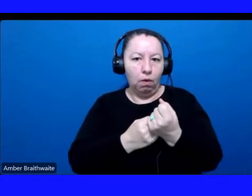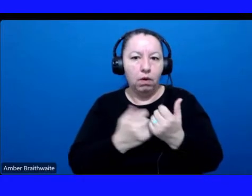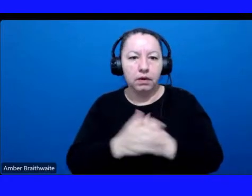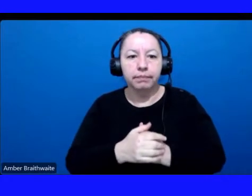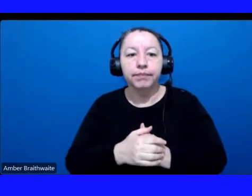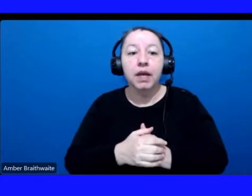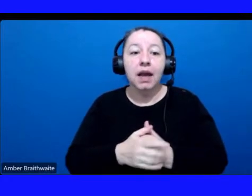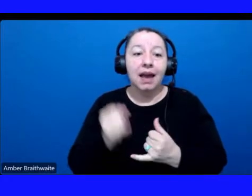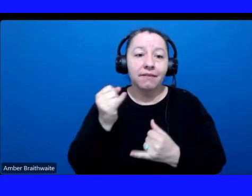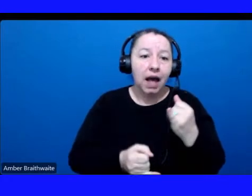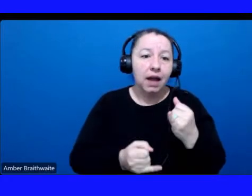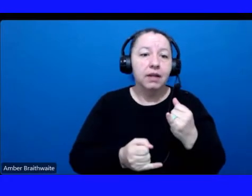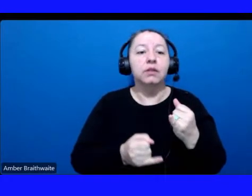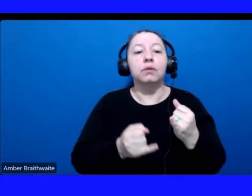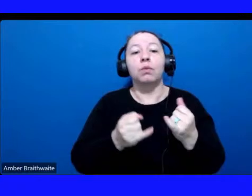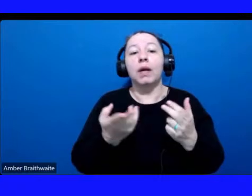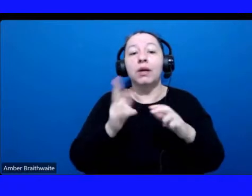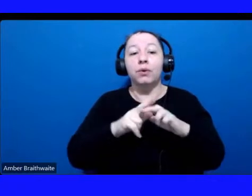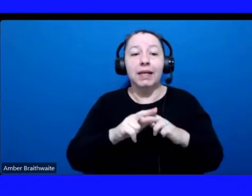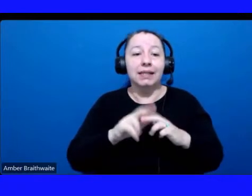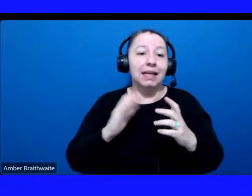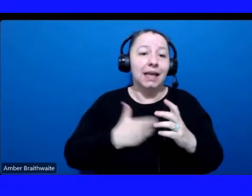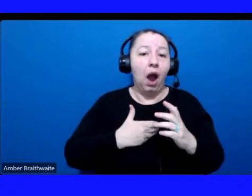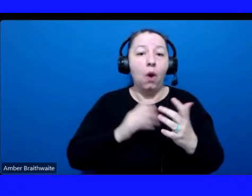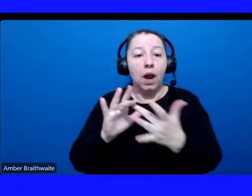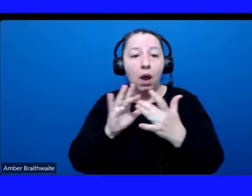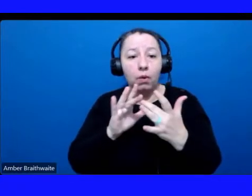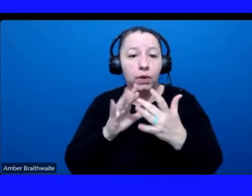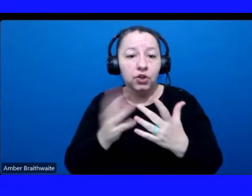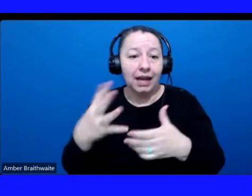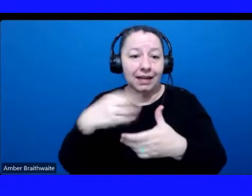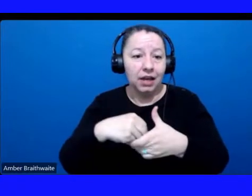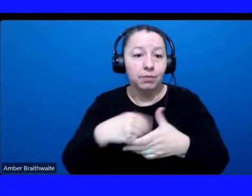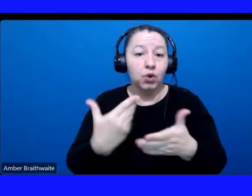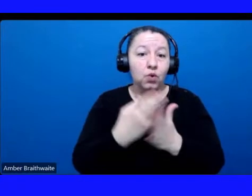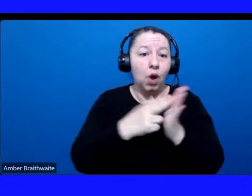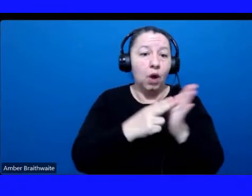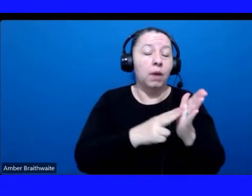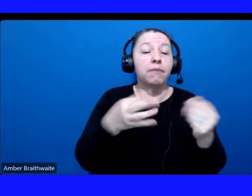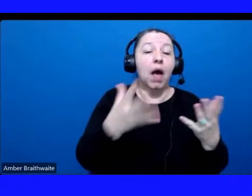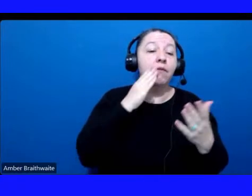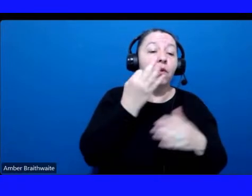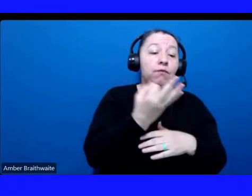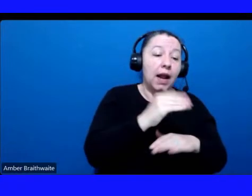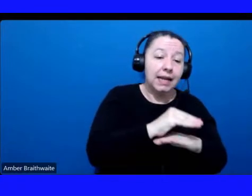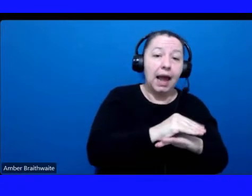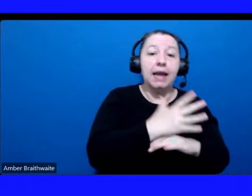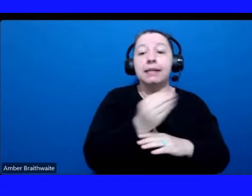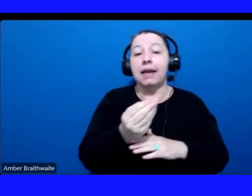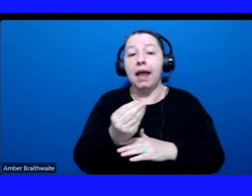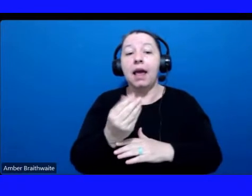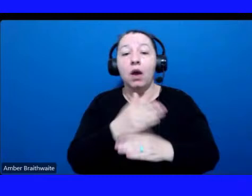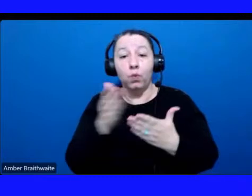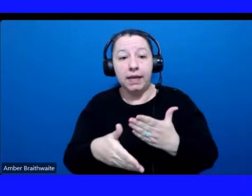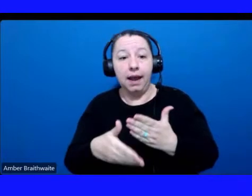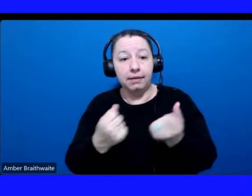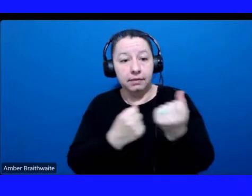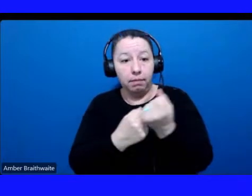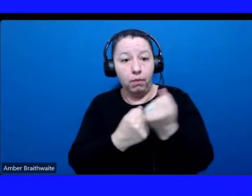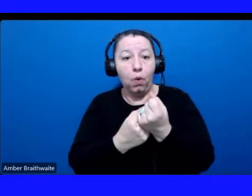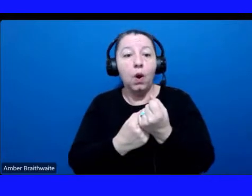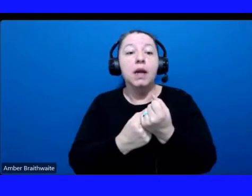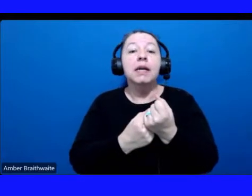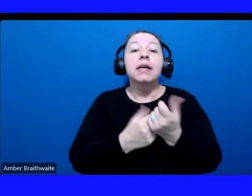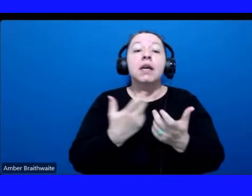helping patients get connected to their appointments and prescription medications, helping people secure identification, completing